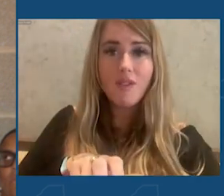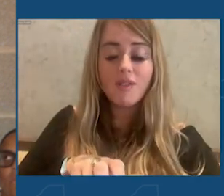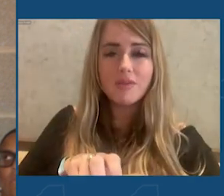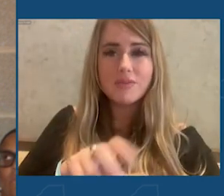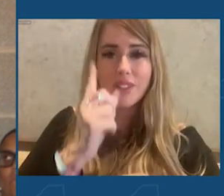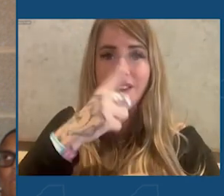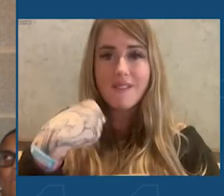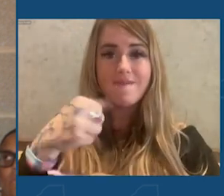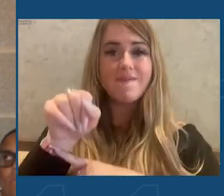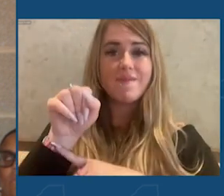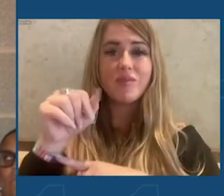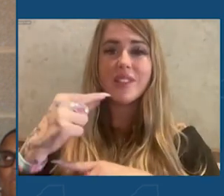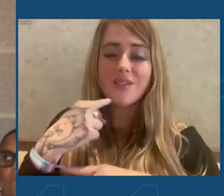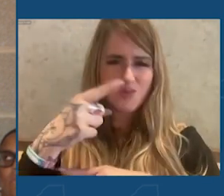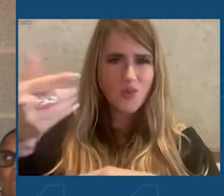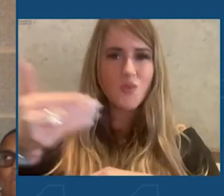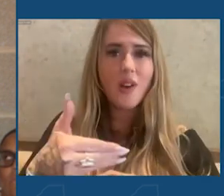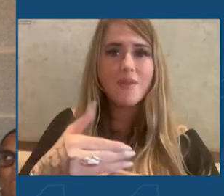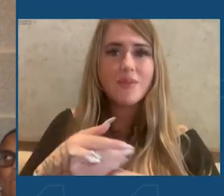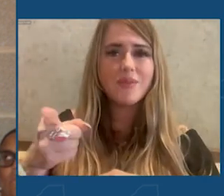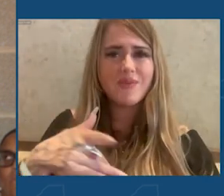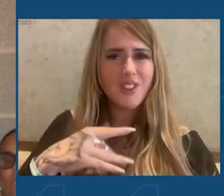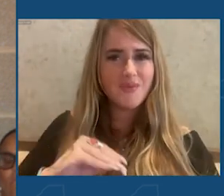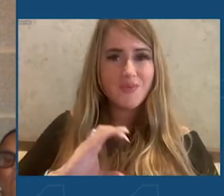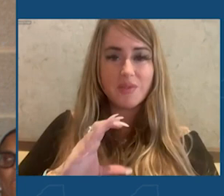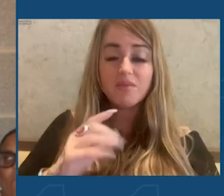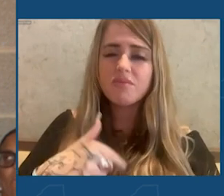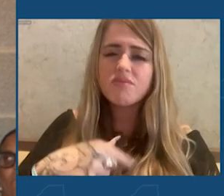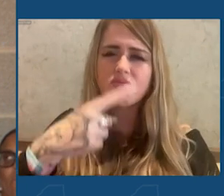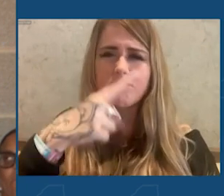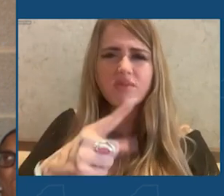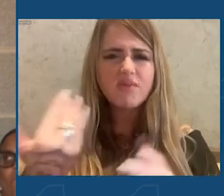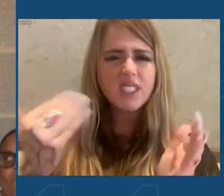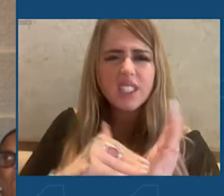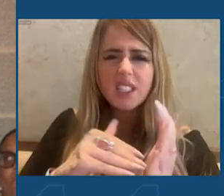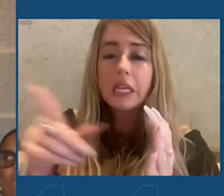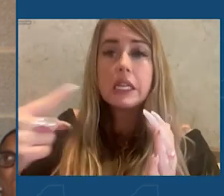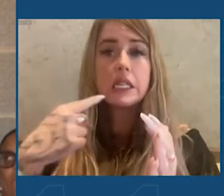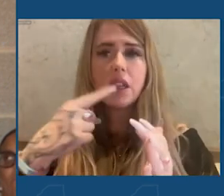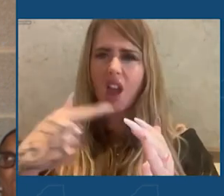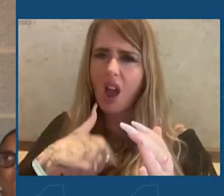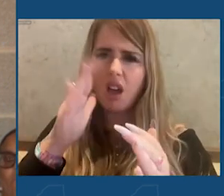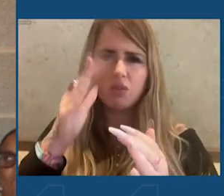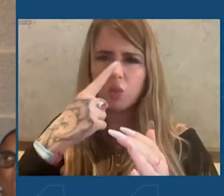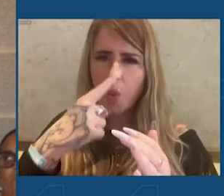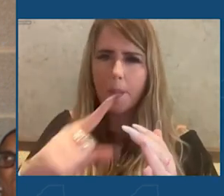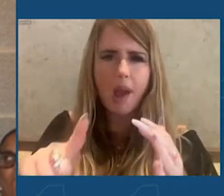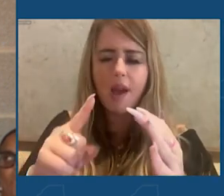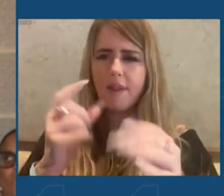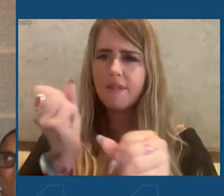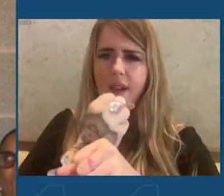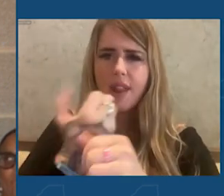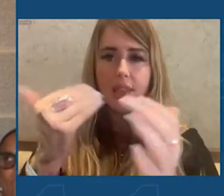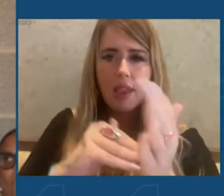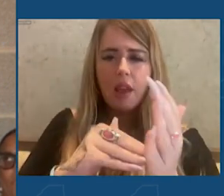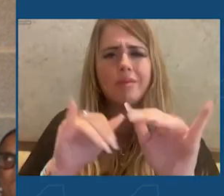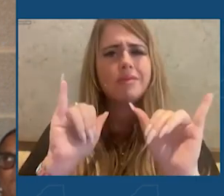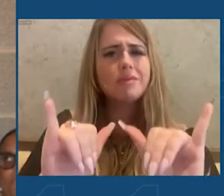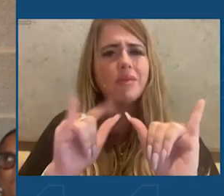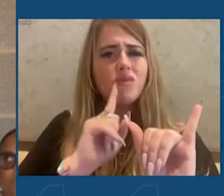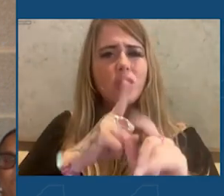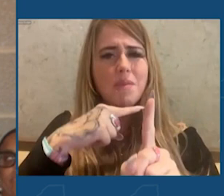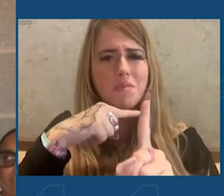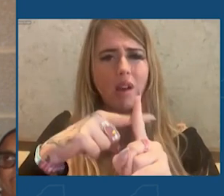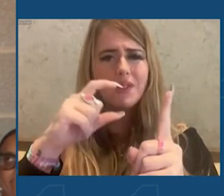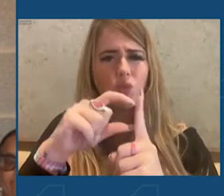and he goes, "You're welcome." And I would do it all over again. Very powerful words that really reflect the selflessness